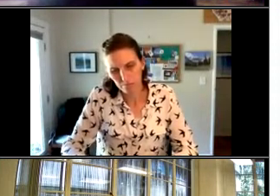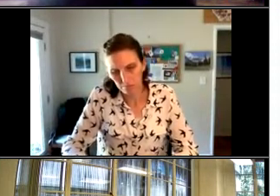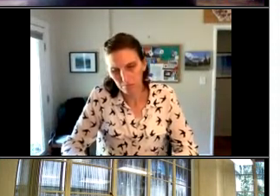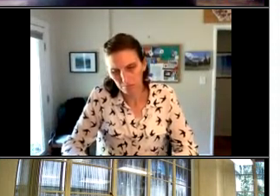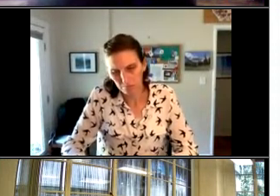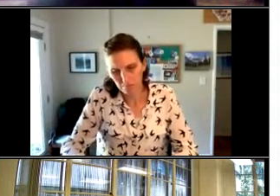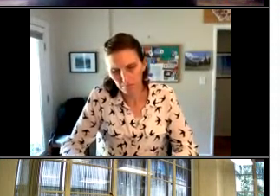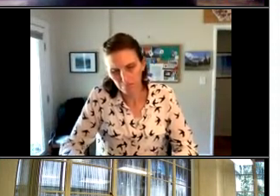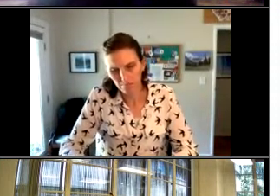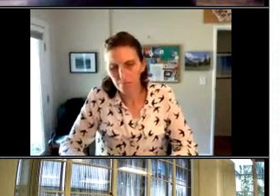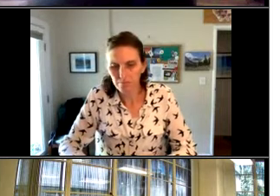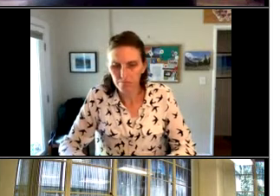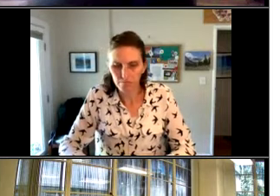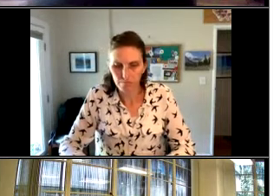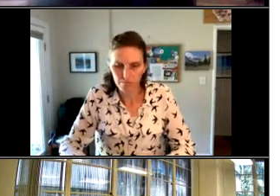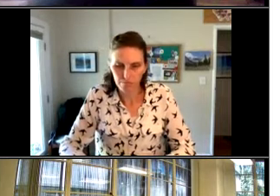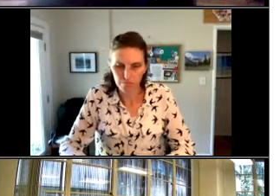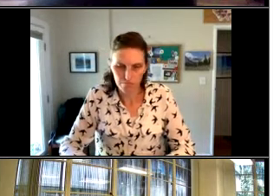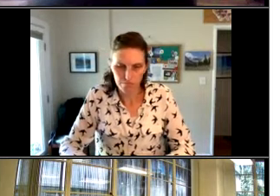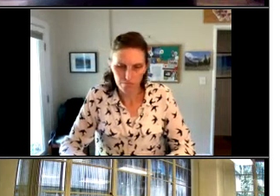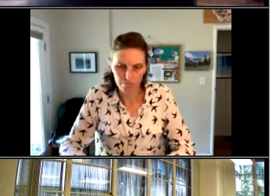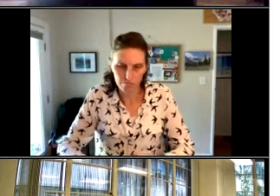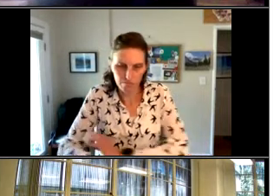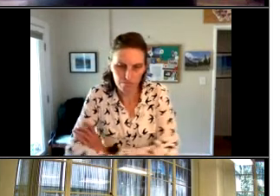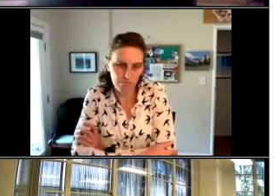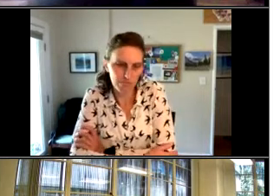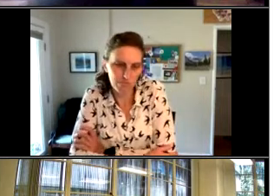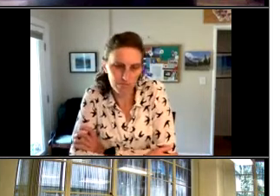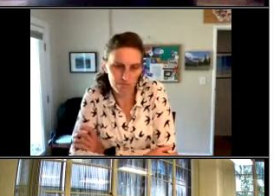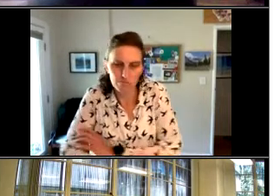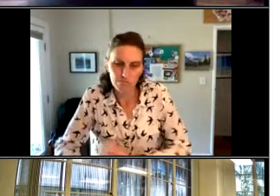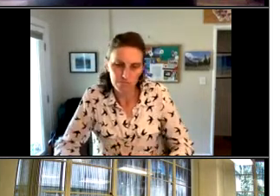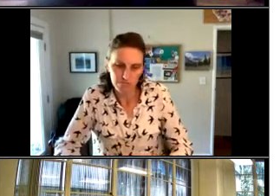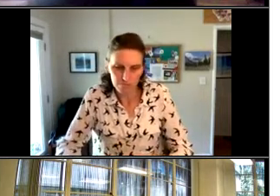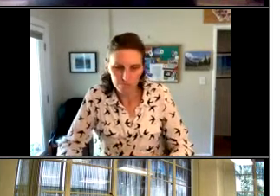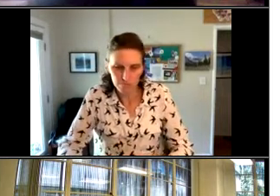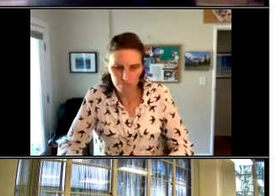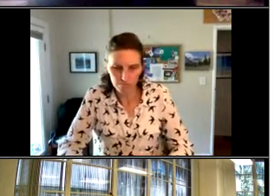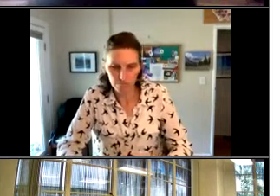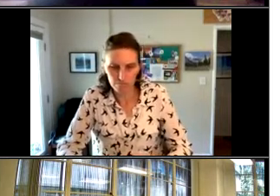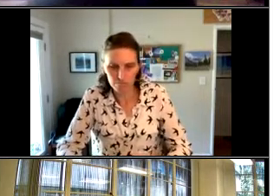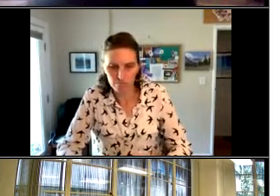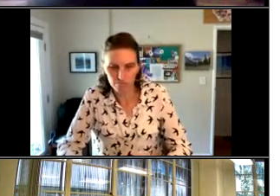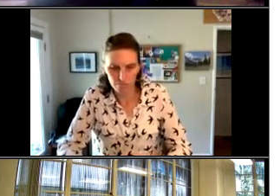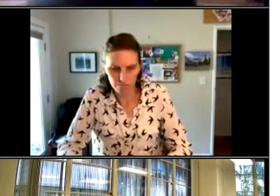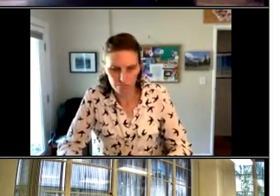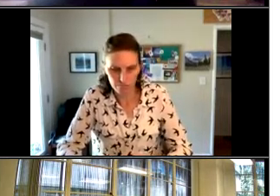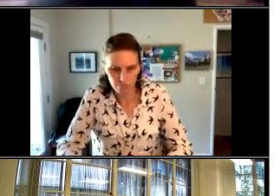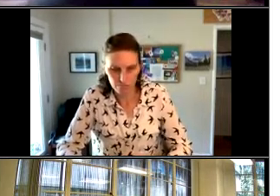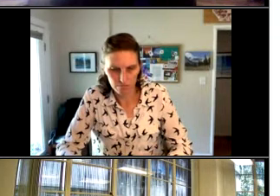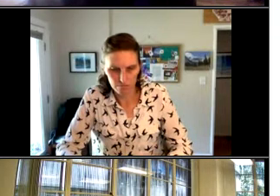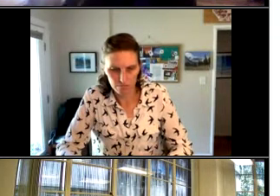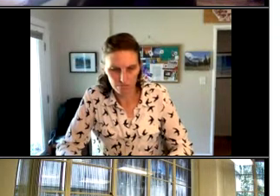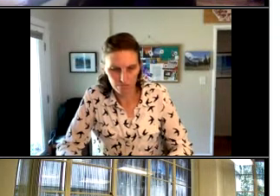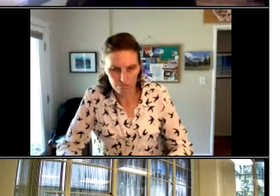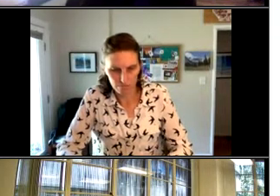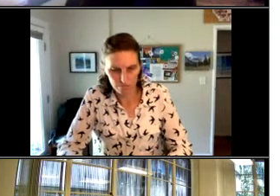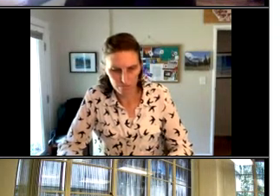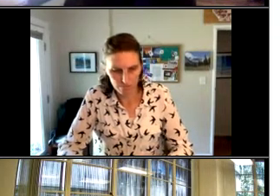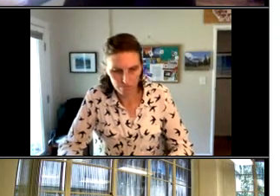Jeannie. And Joe, I appreciate what you said about expectations and outcomes. And I think this is an area where